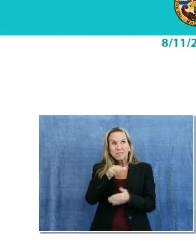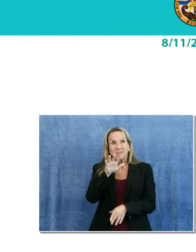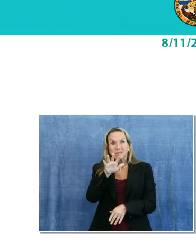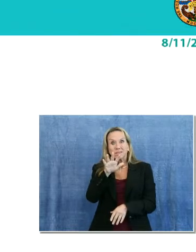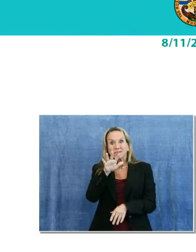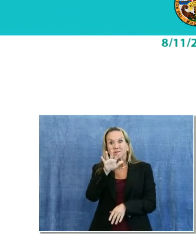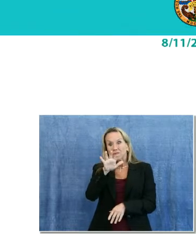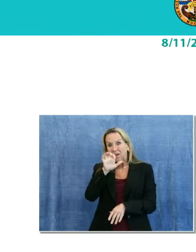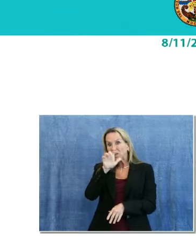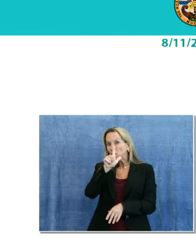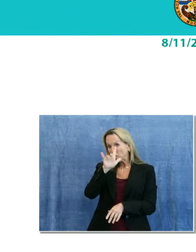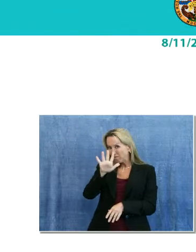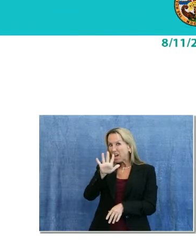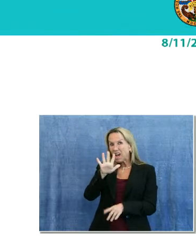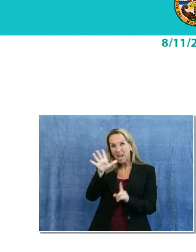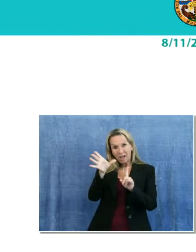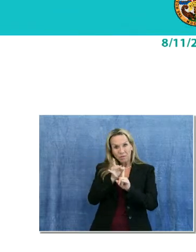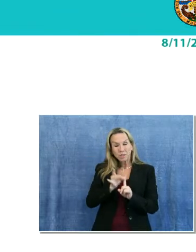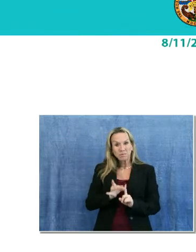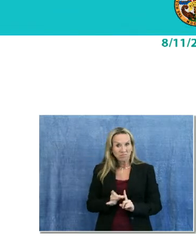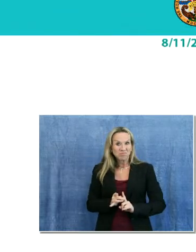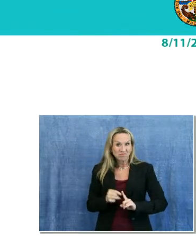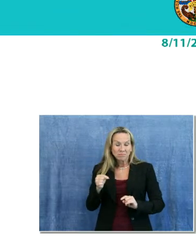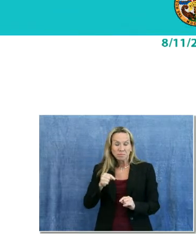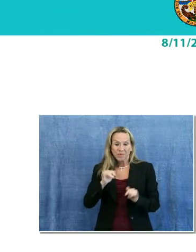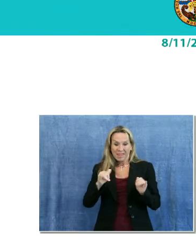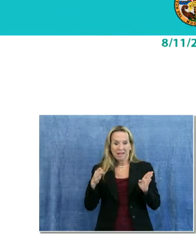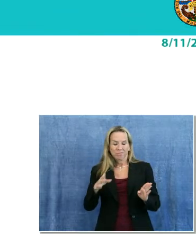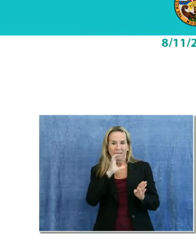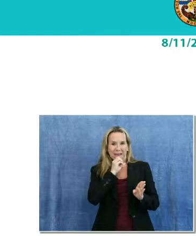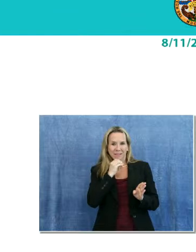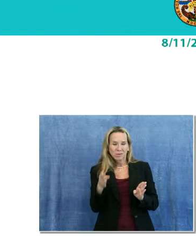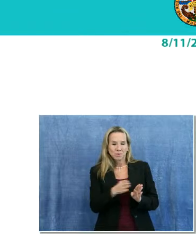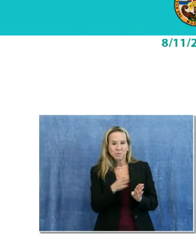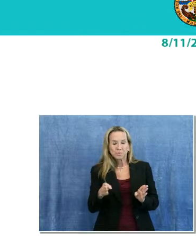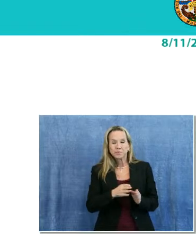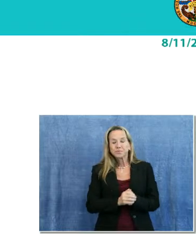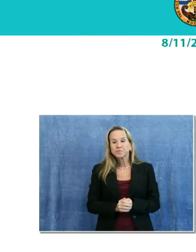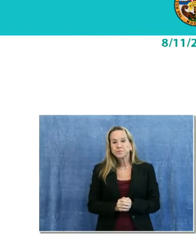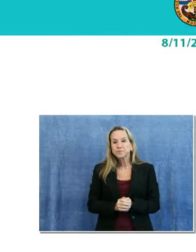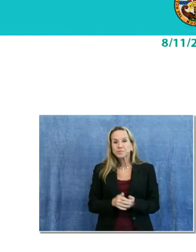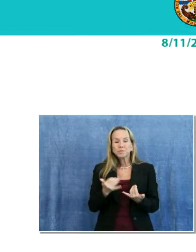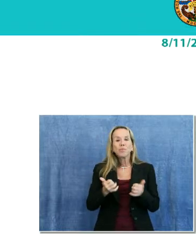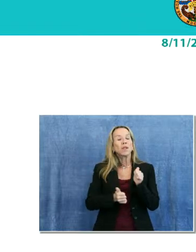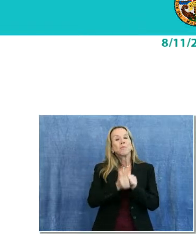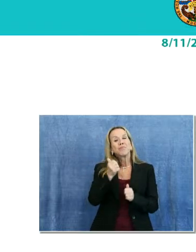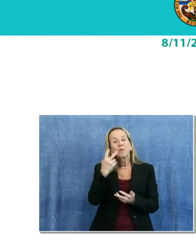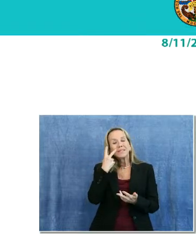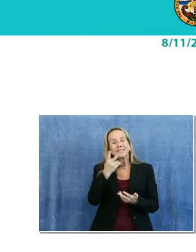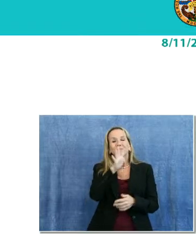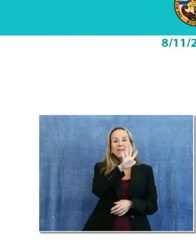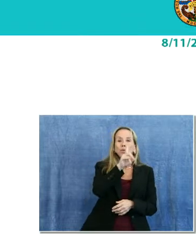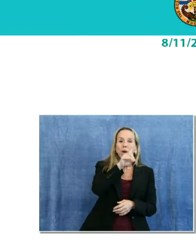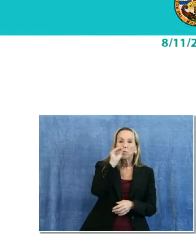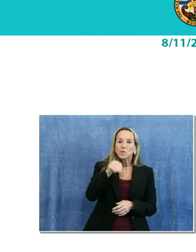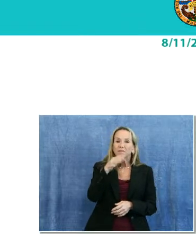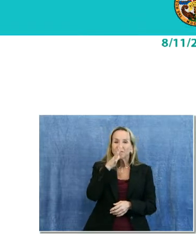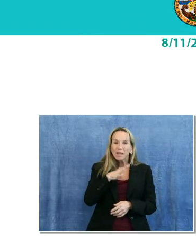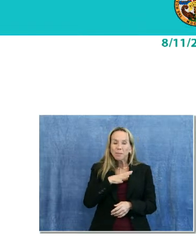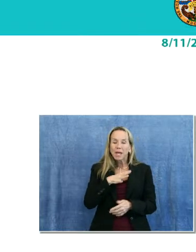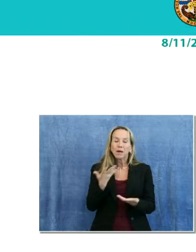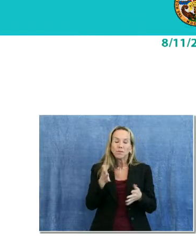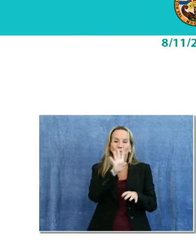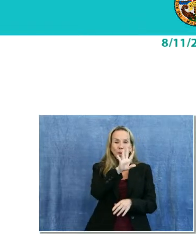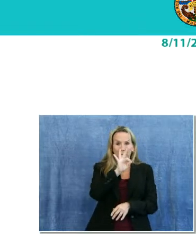19,525 cases. Gender is still broken out by 51% female and 49% male,